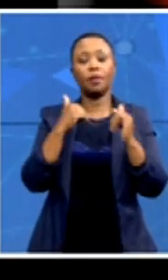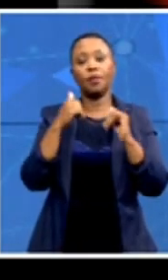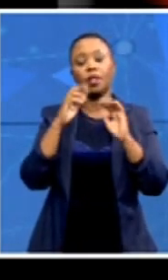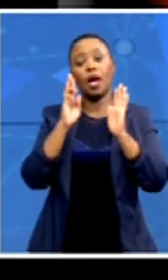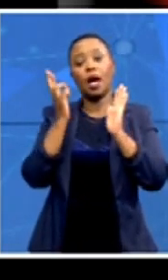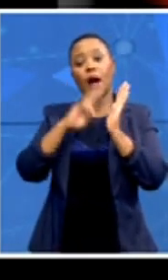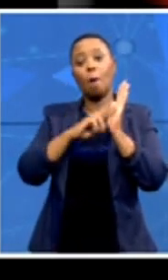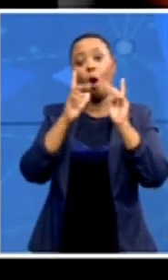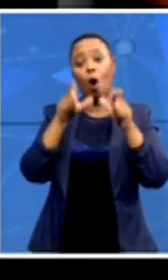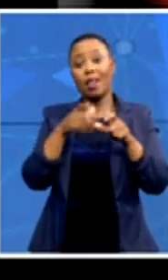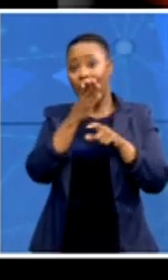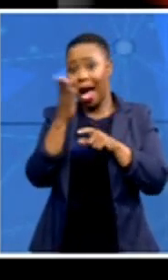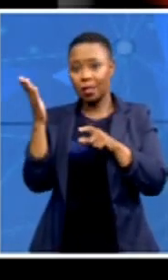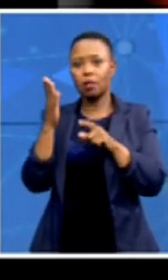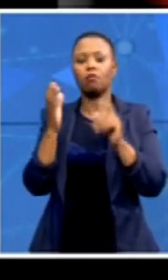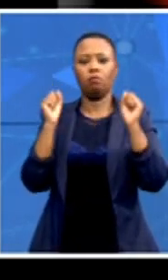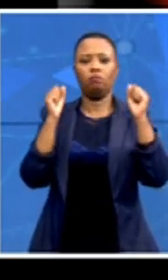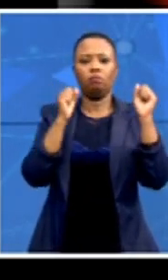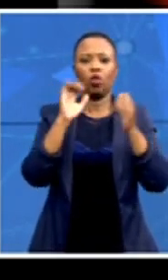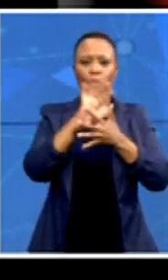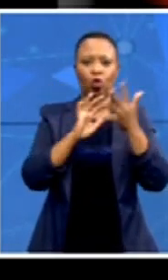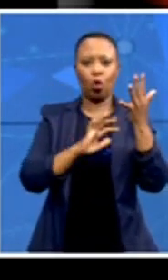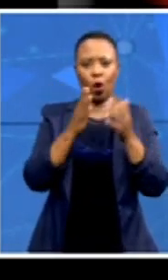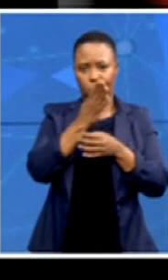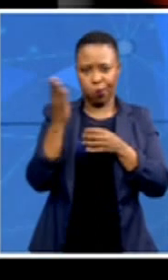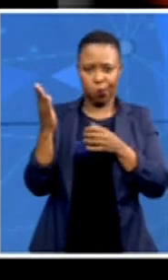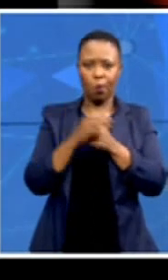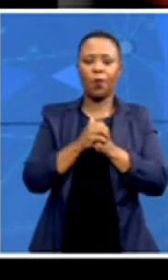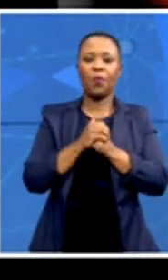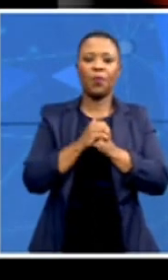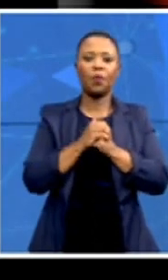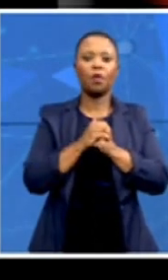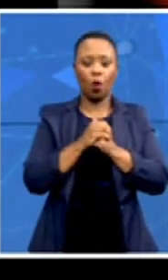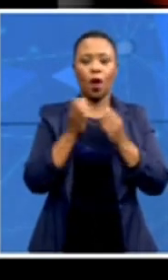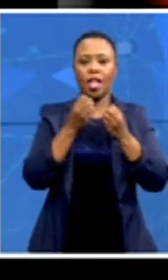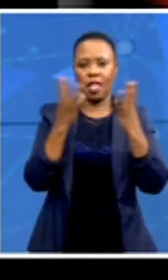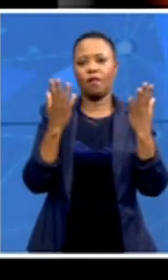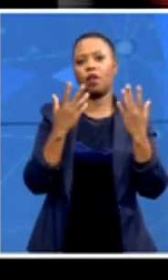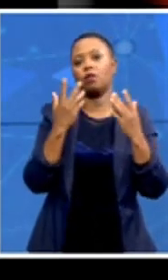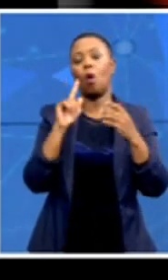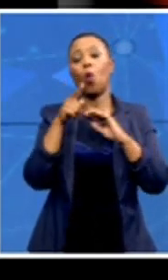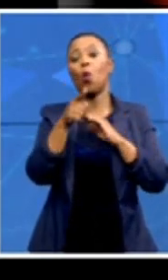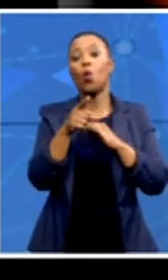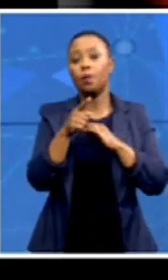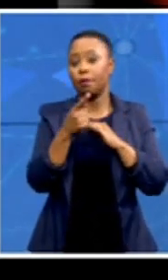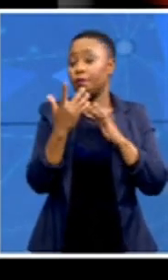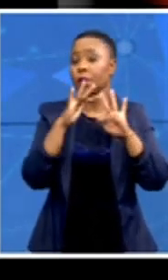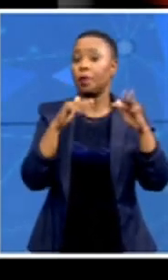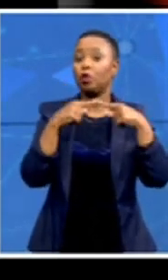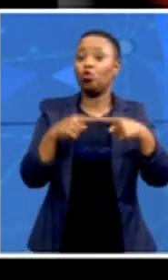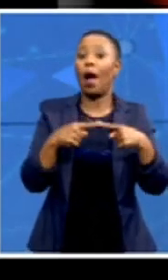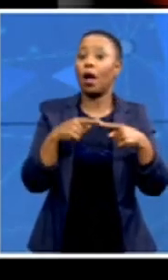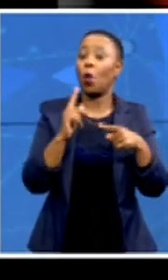story, pulling back that curtain I always talk about, giving you a window into what people are struggling with, and also what has been